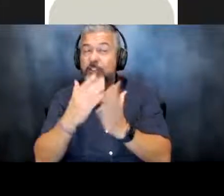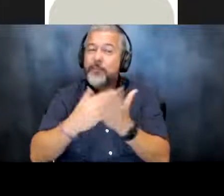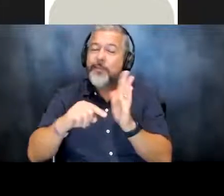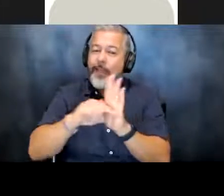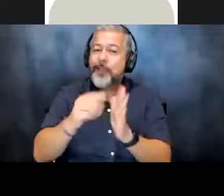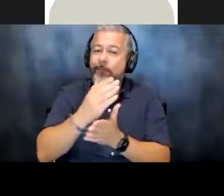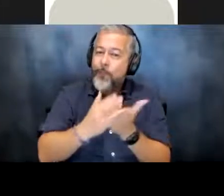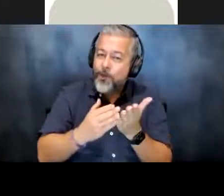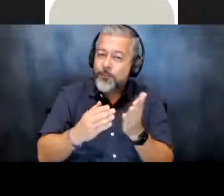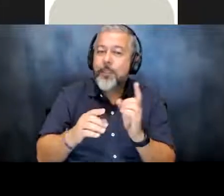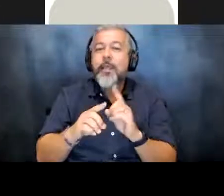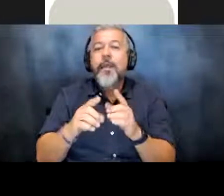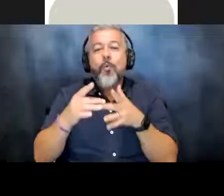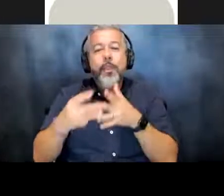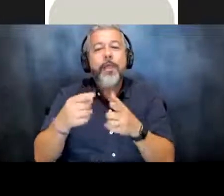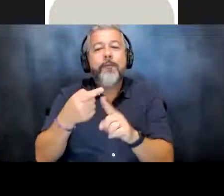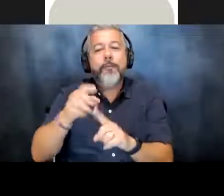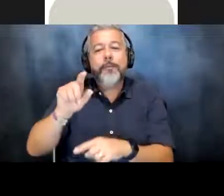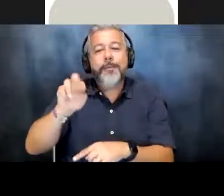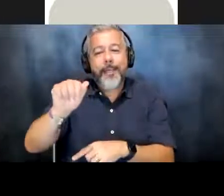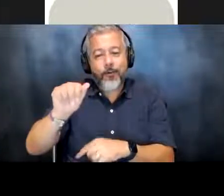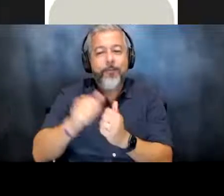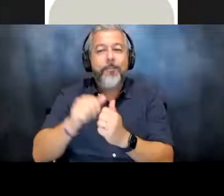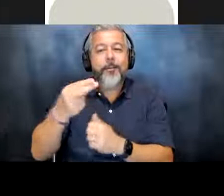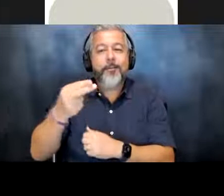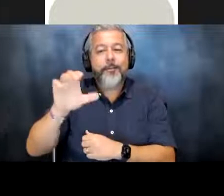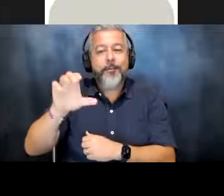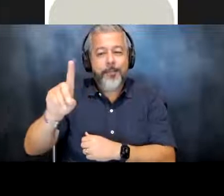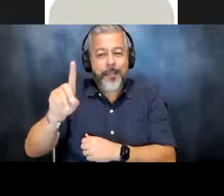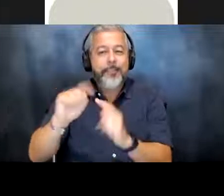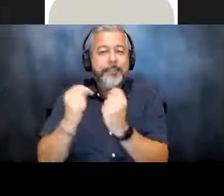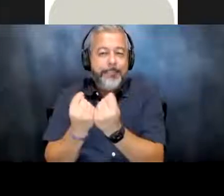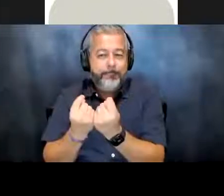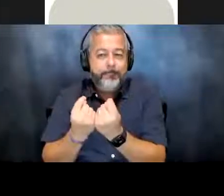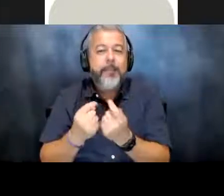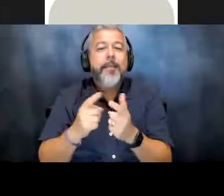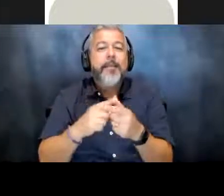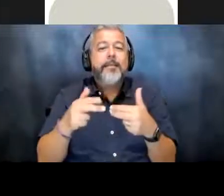by Tara and the human-centered design team. And that will cover slides 25 through 26.